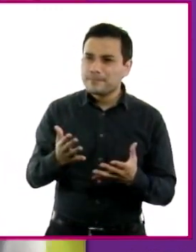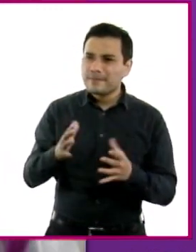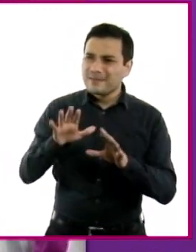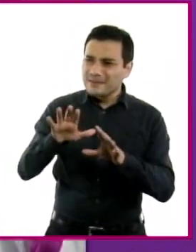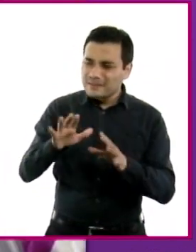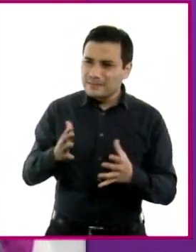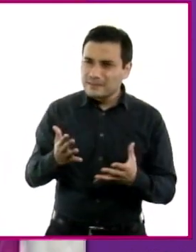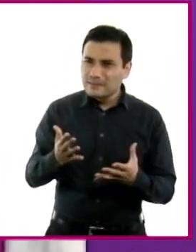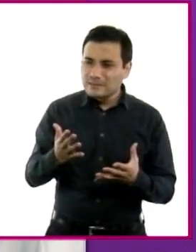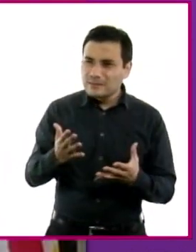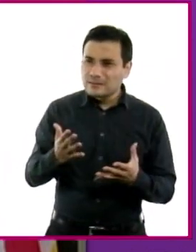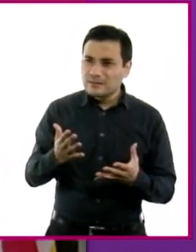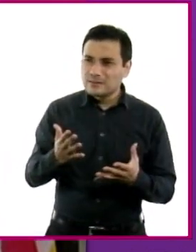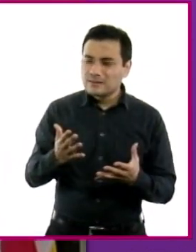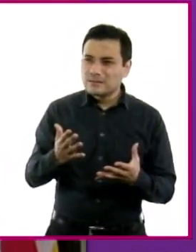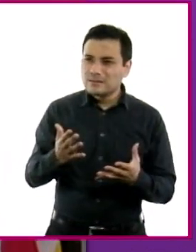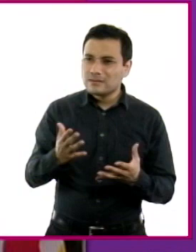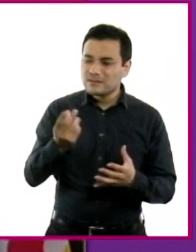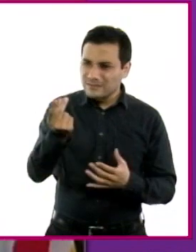Mr. Toot.